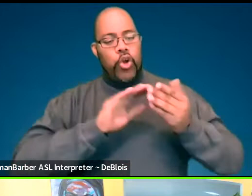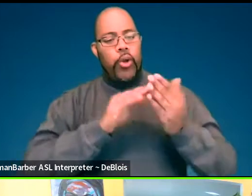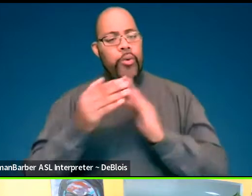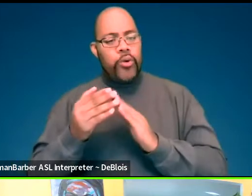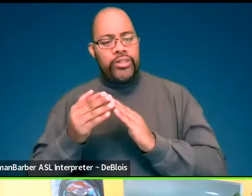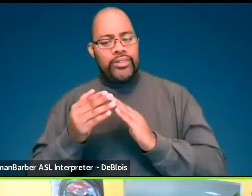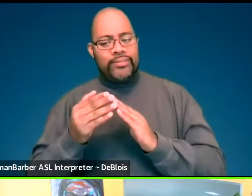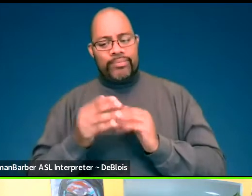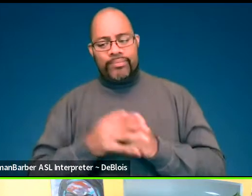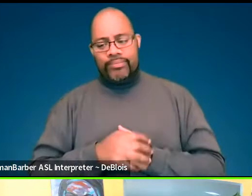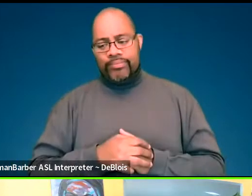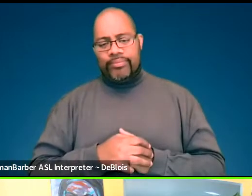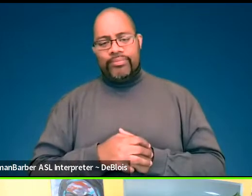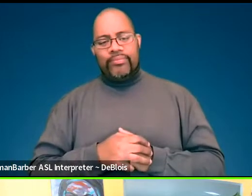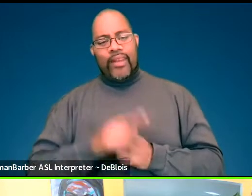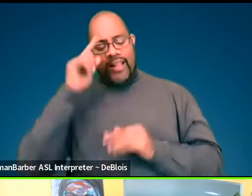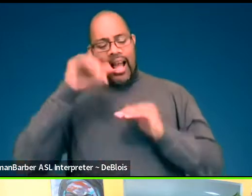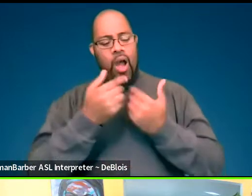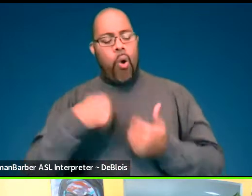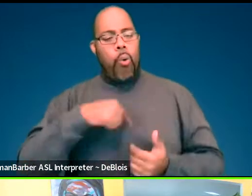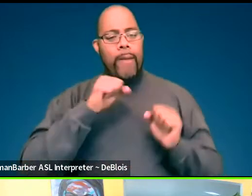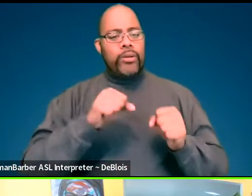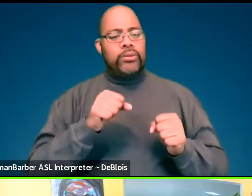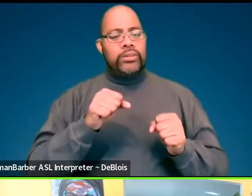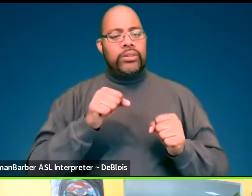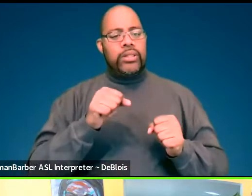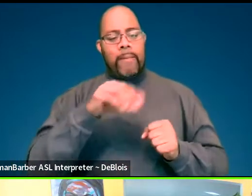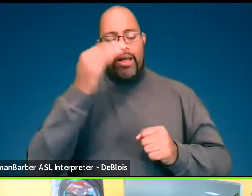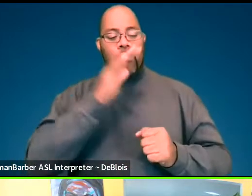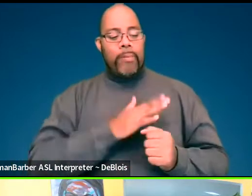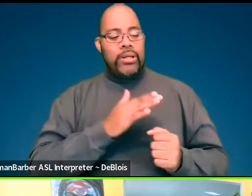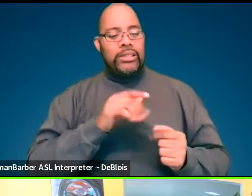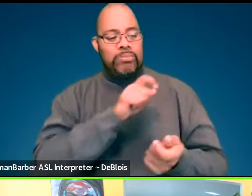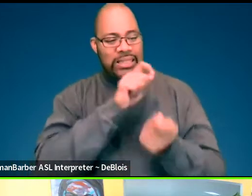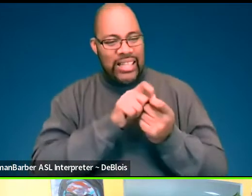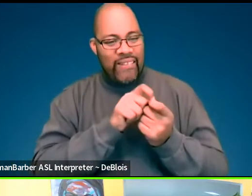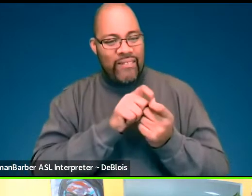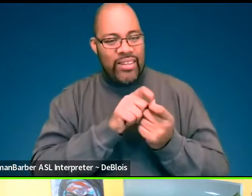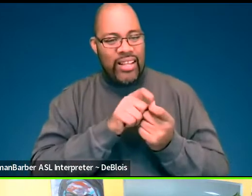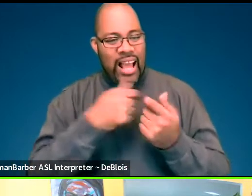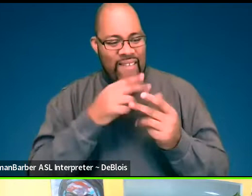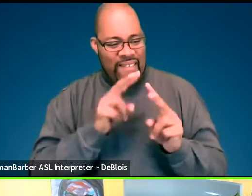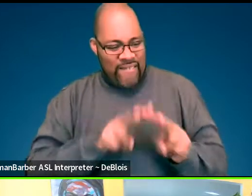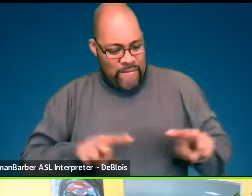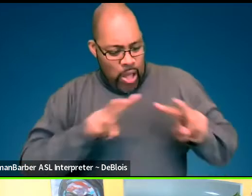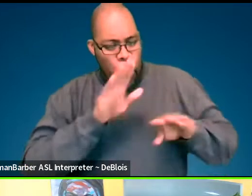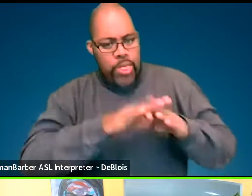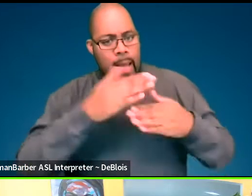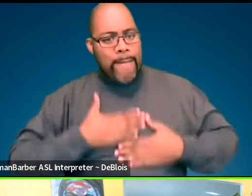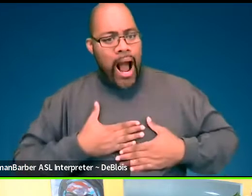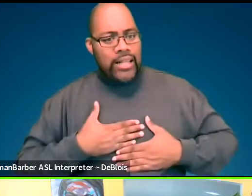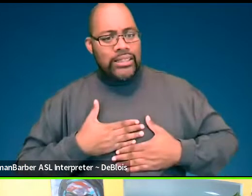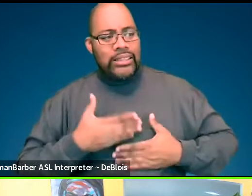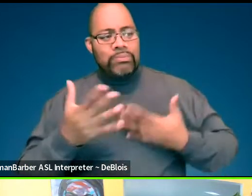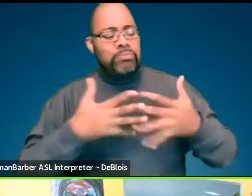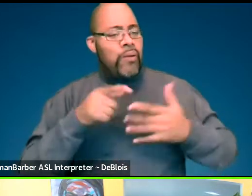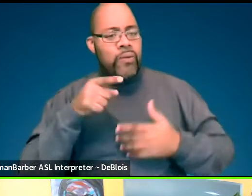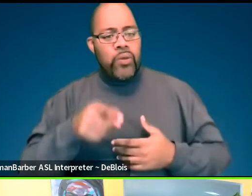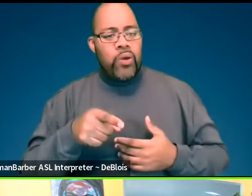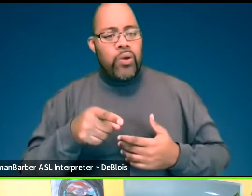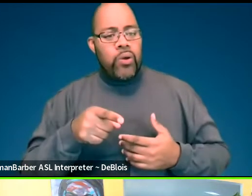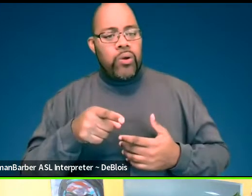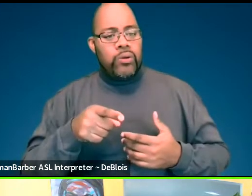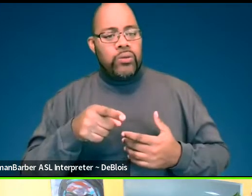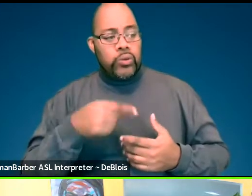community, right? I think about the ways in which Black women more specifically, put value on their bodies, even though they were